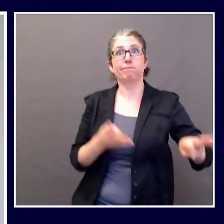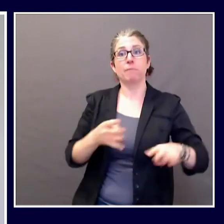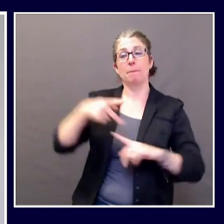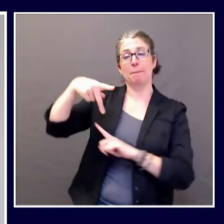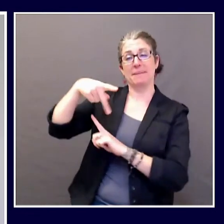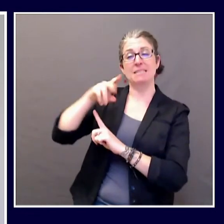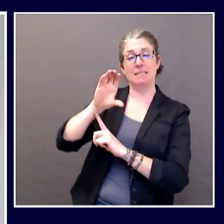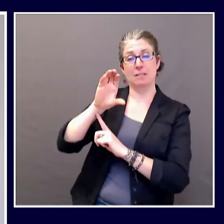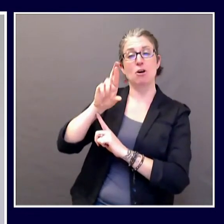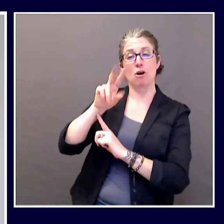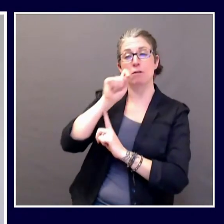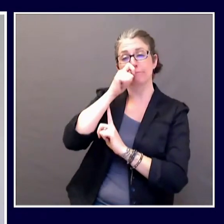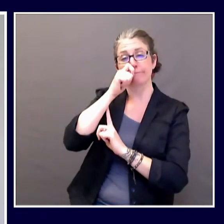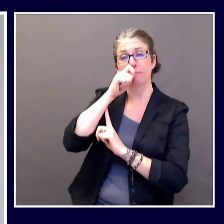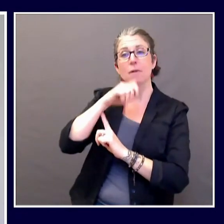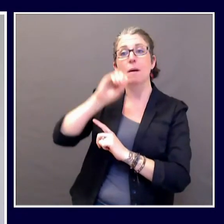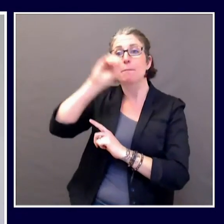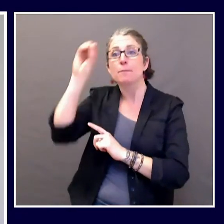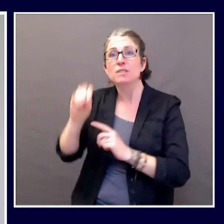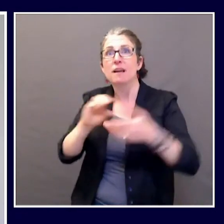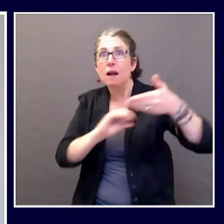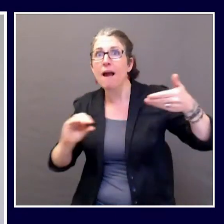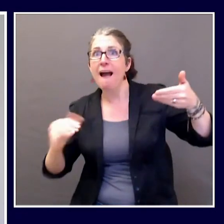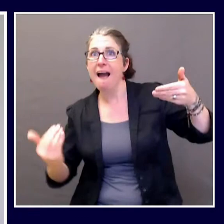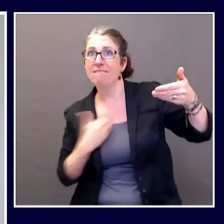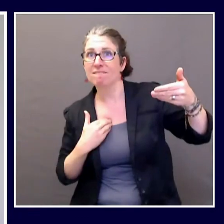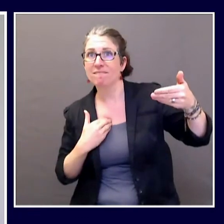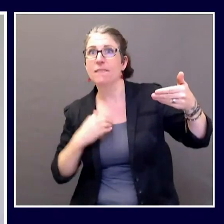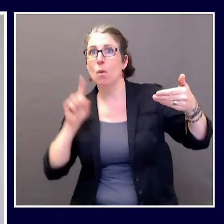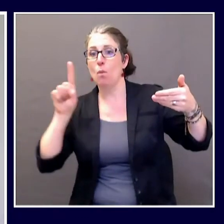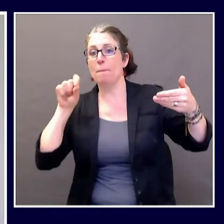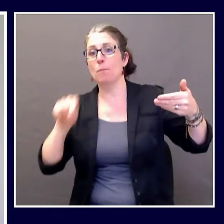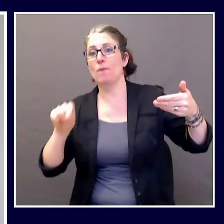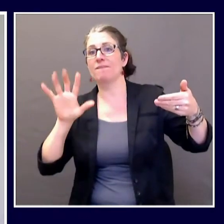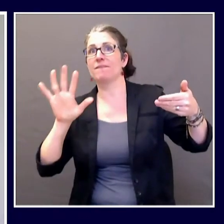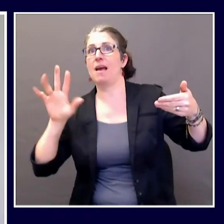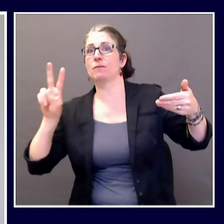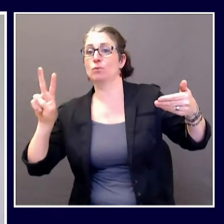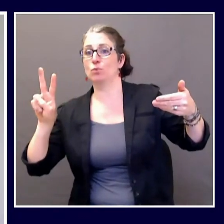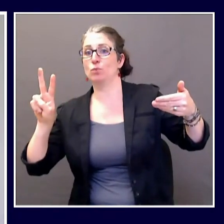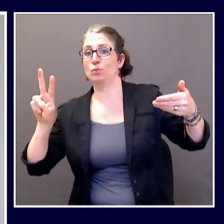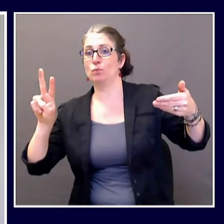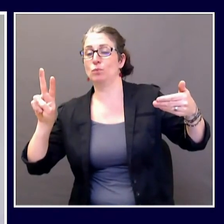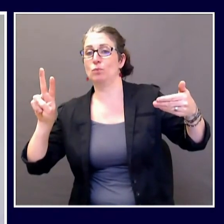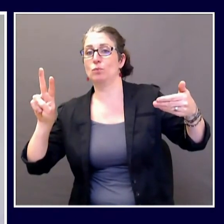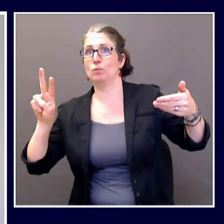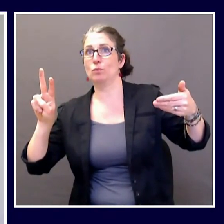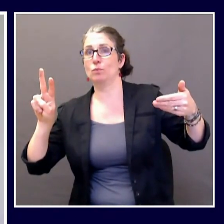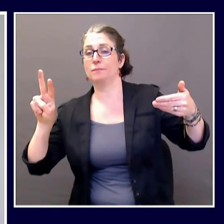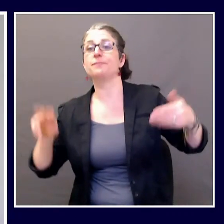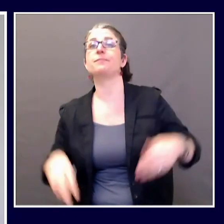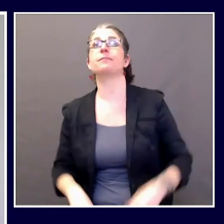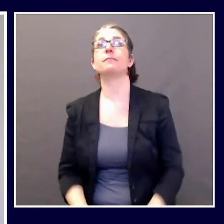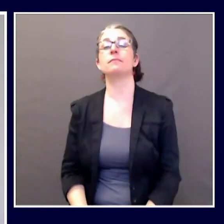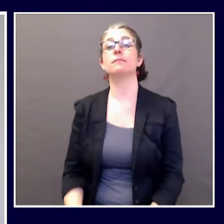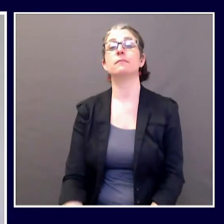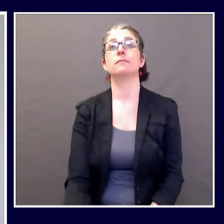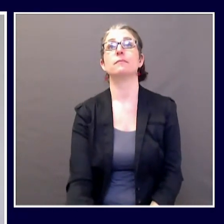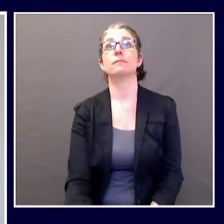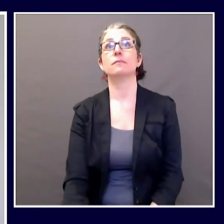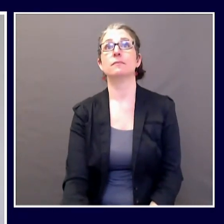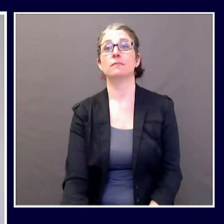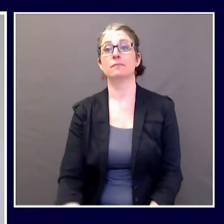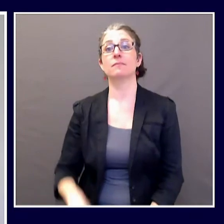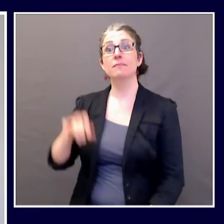at 1.52% across the entire state. And our PCR testing volume is